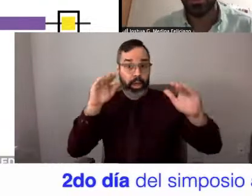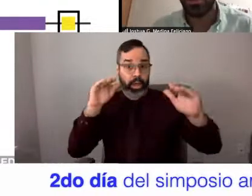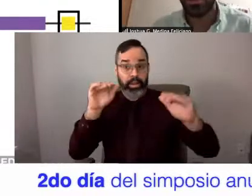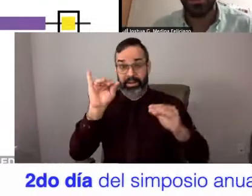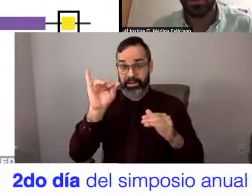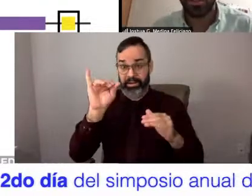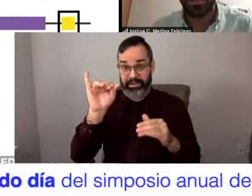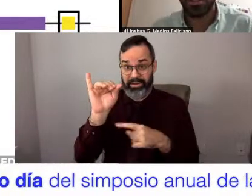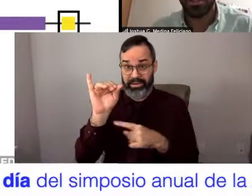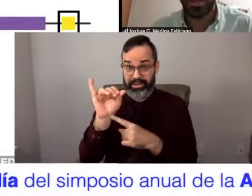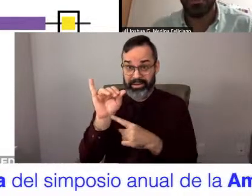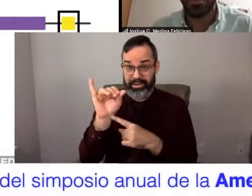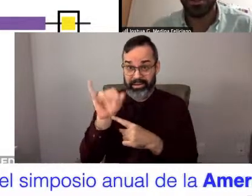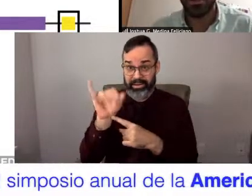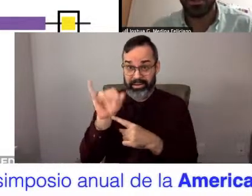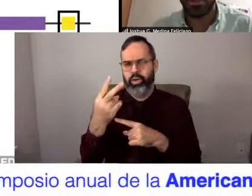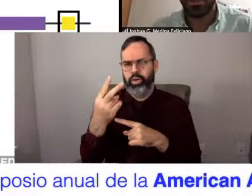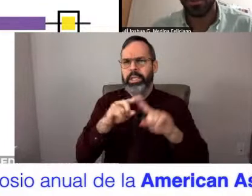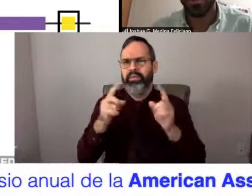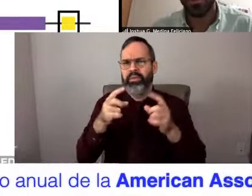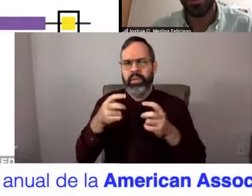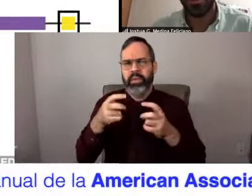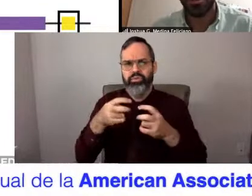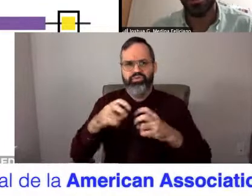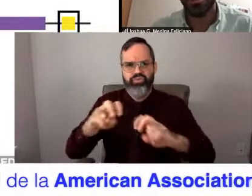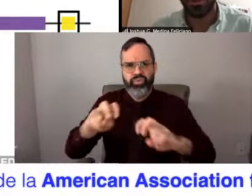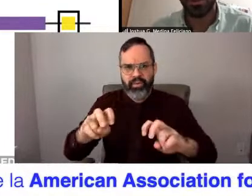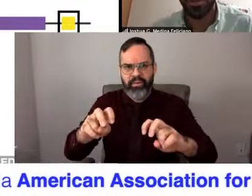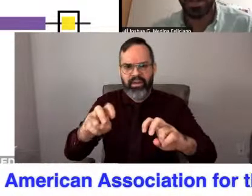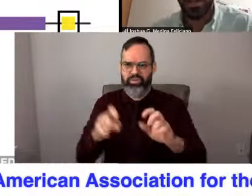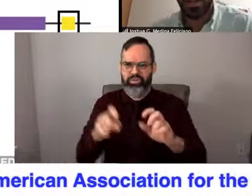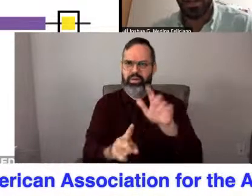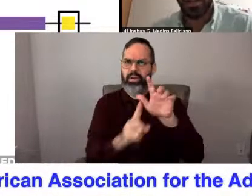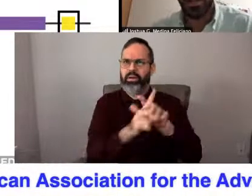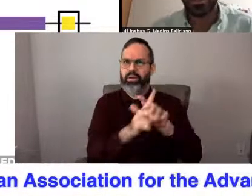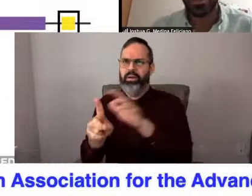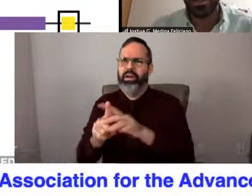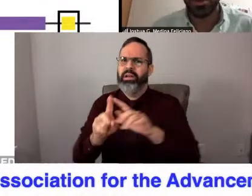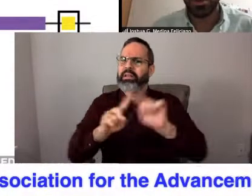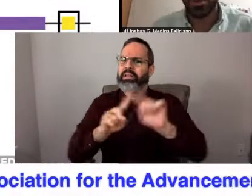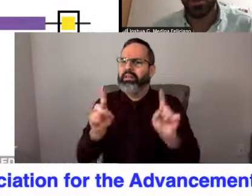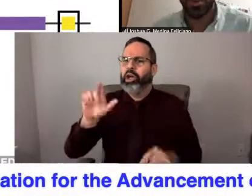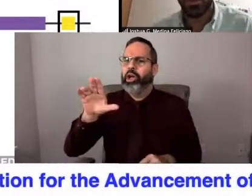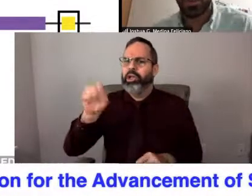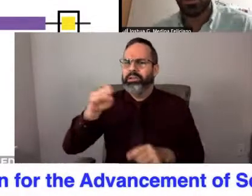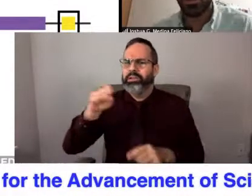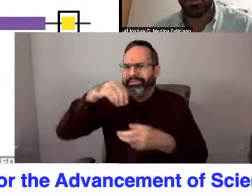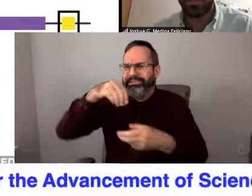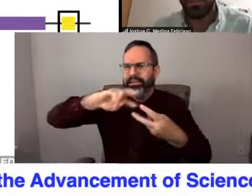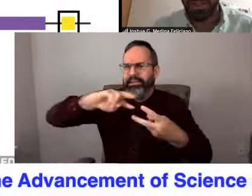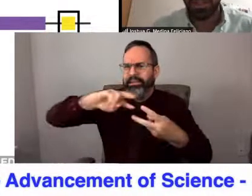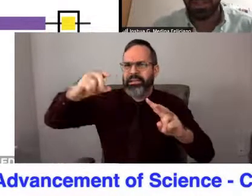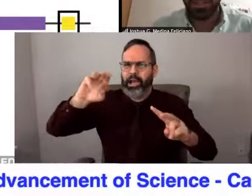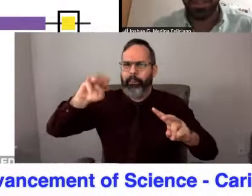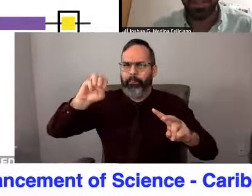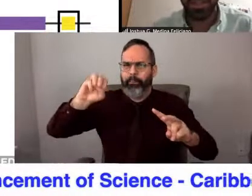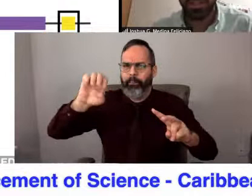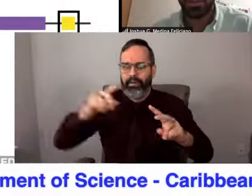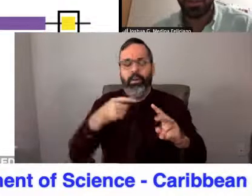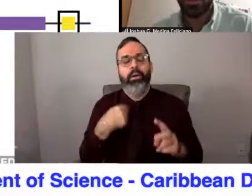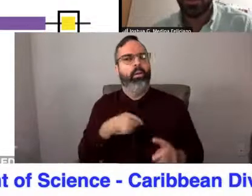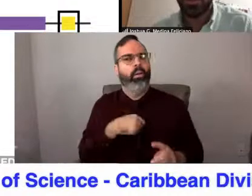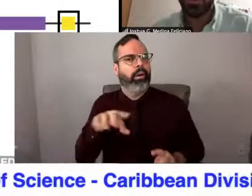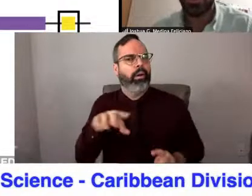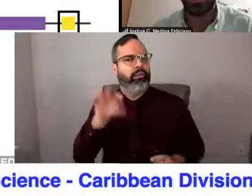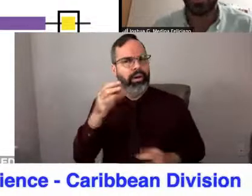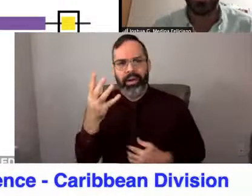2 different transcripts should appear at different locus in the genome, but what we actually found is that these 2